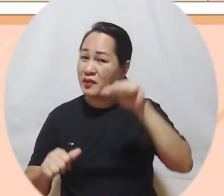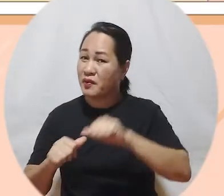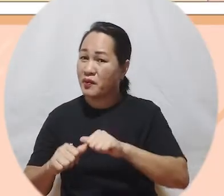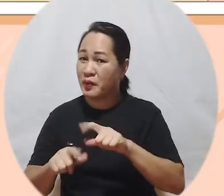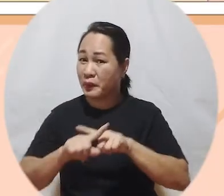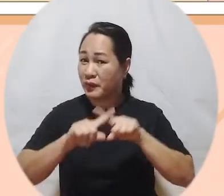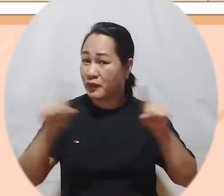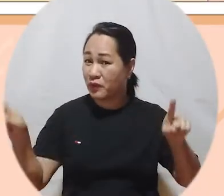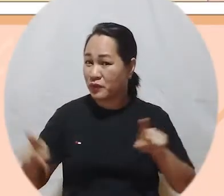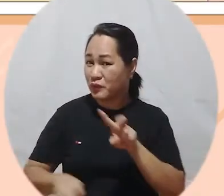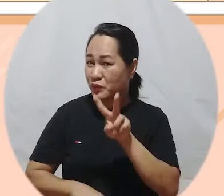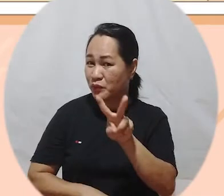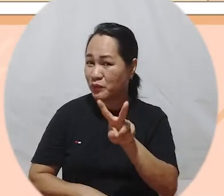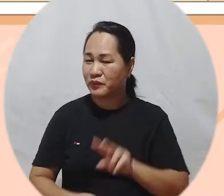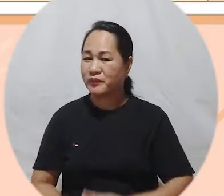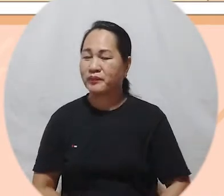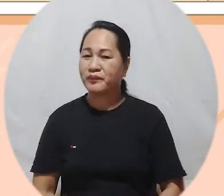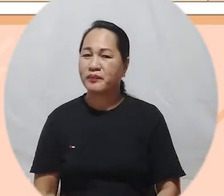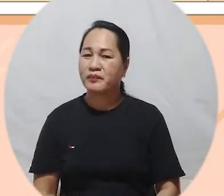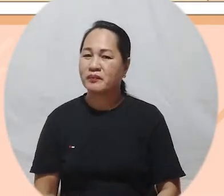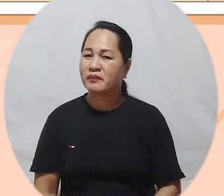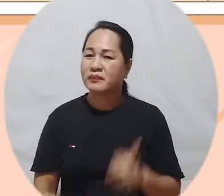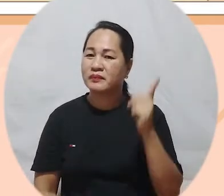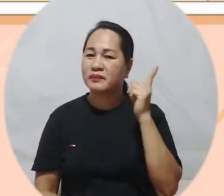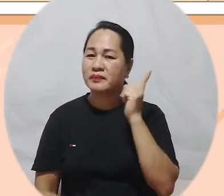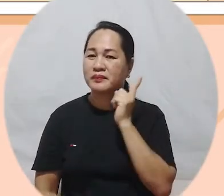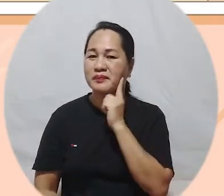still remember the differences of these two?